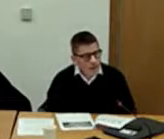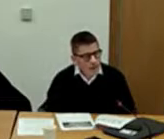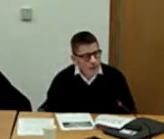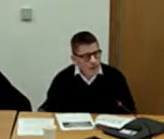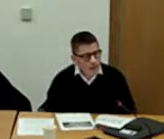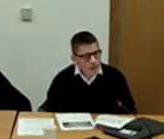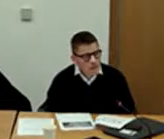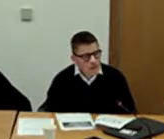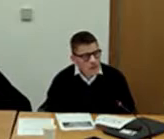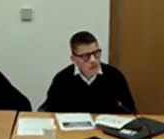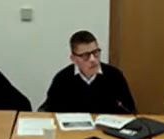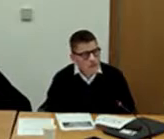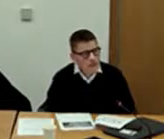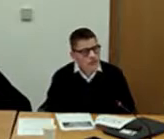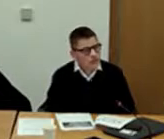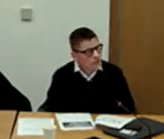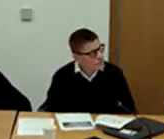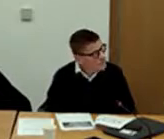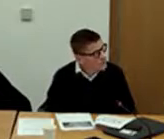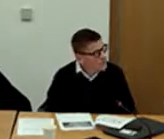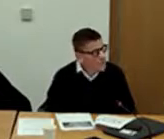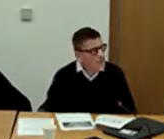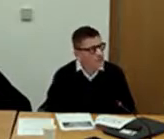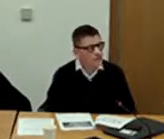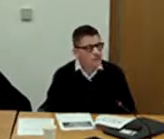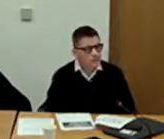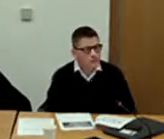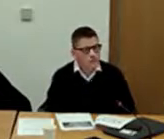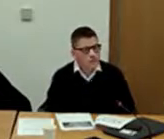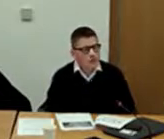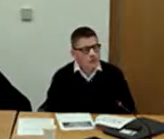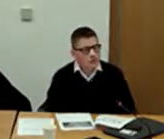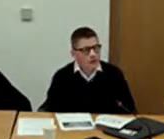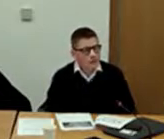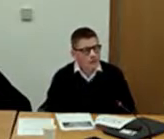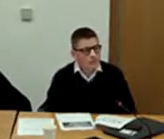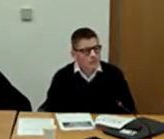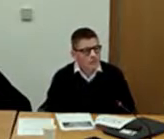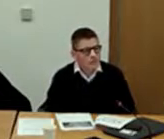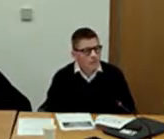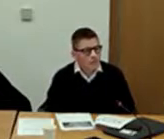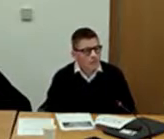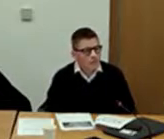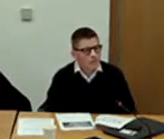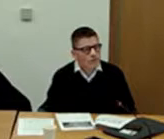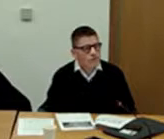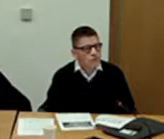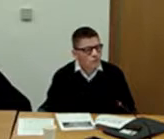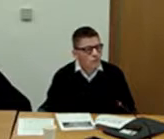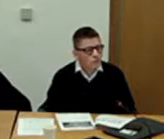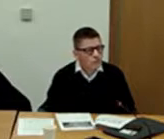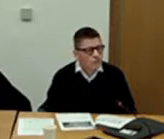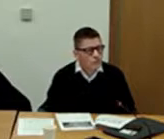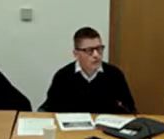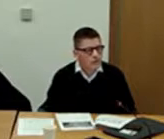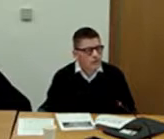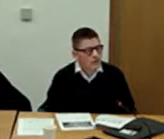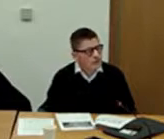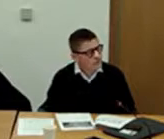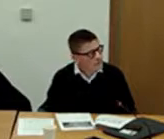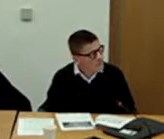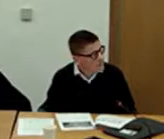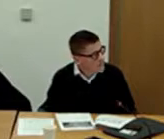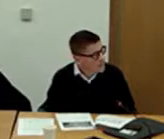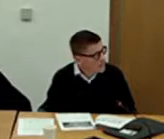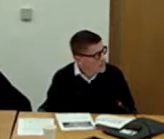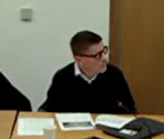we're going to do today is present you maybe a vision for working with people who draw on support of social care